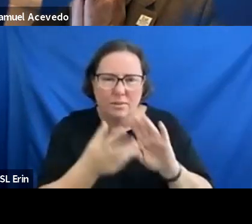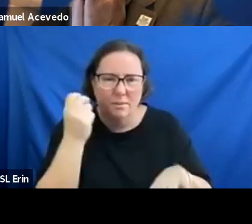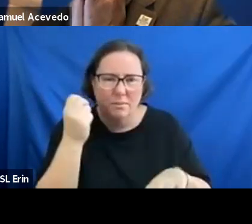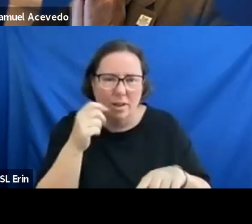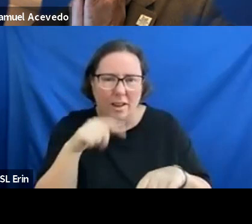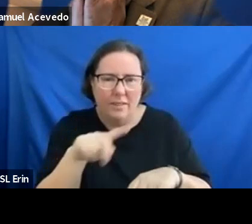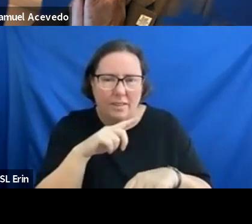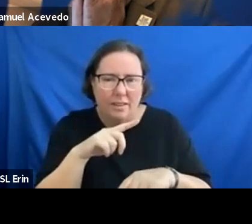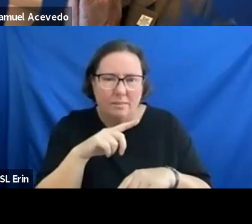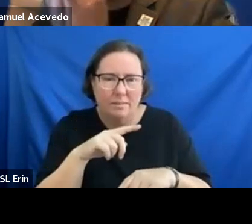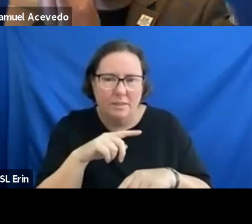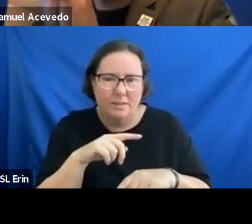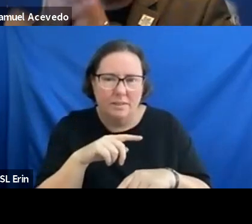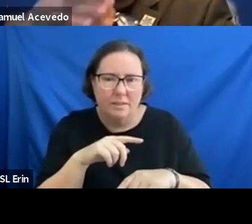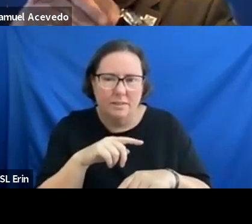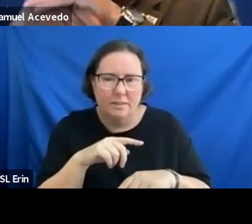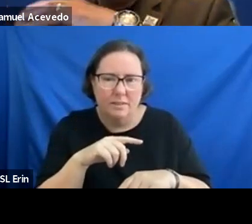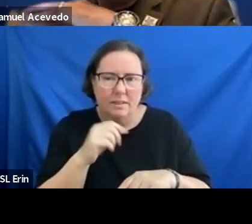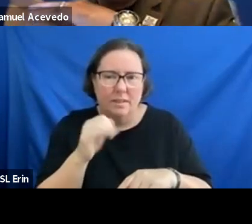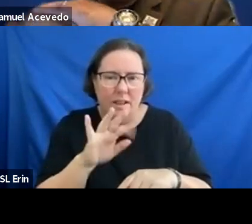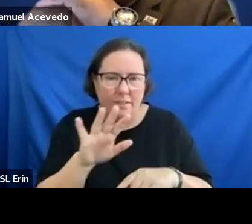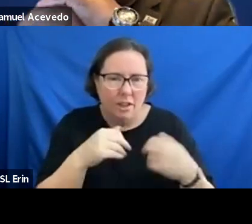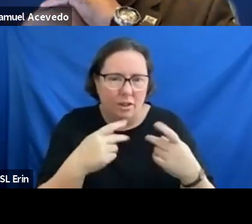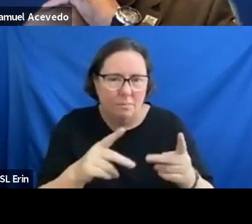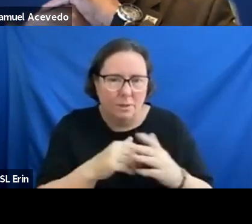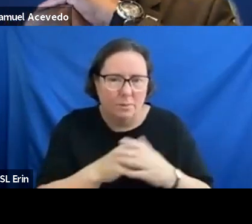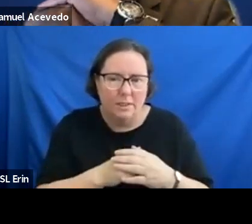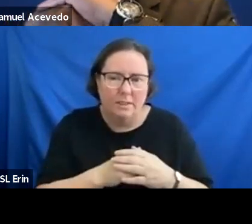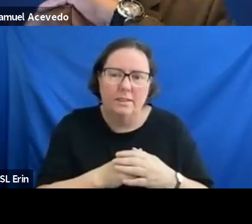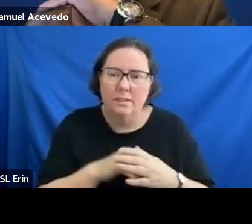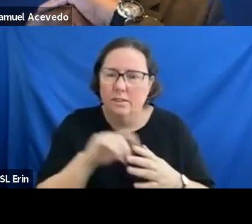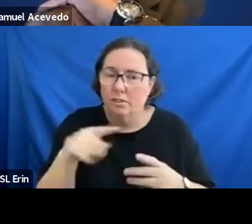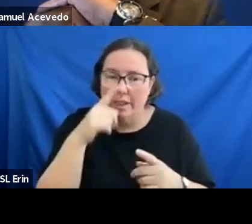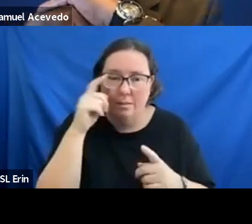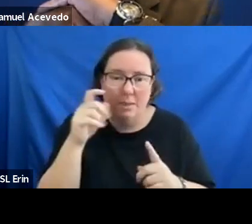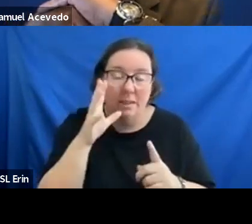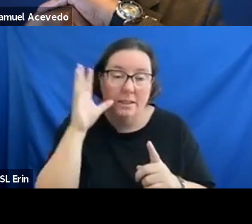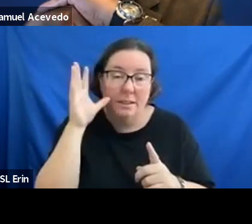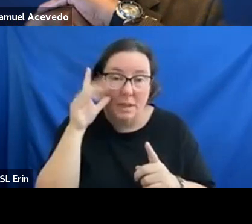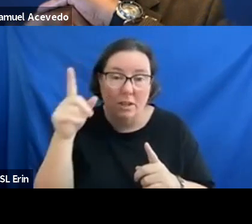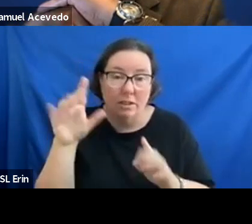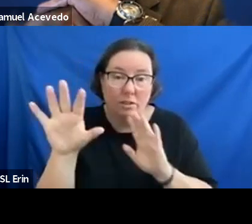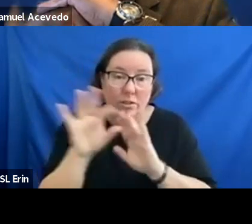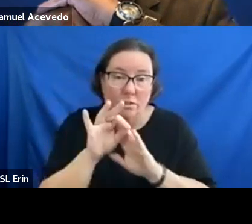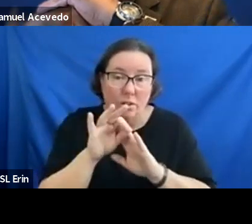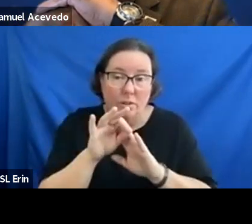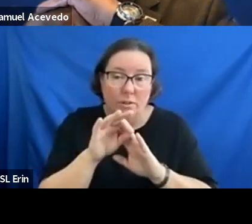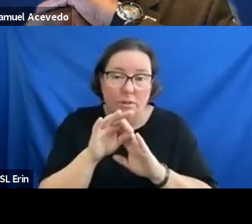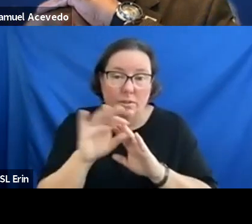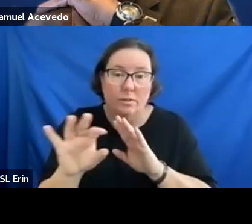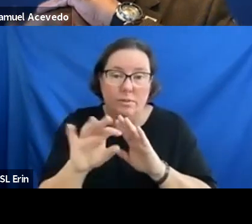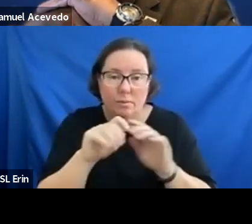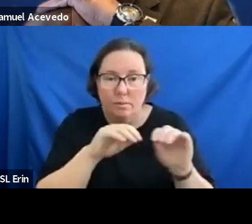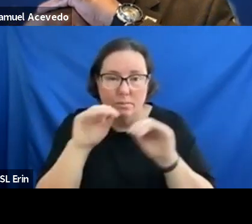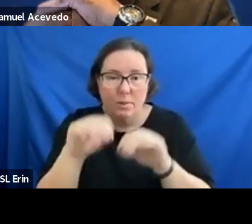of those talented kids of their opportunities just because parents choose to live in a specific zip